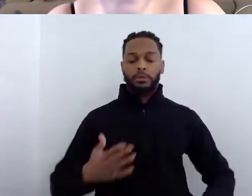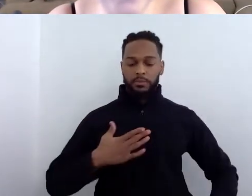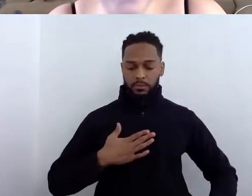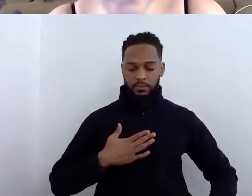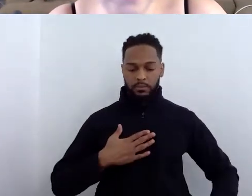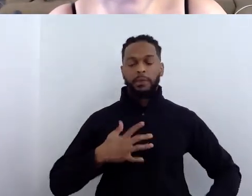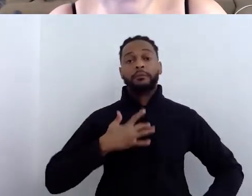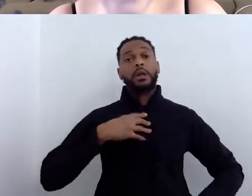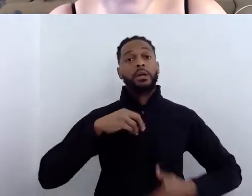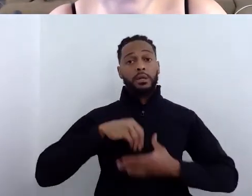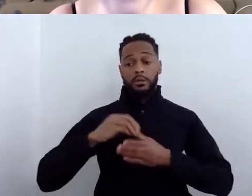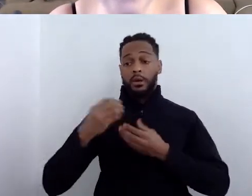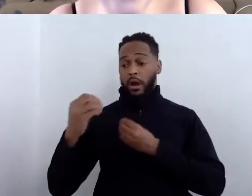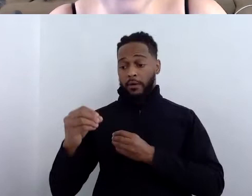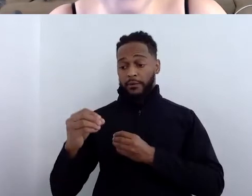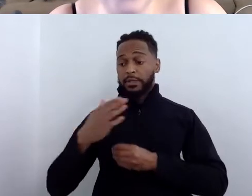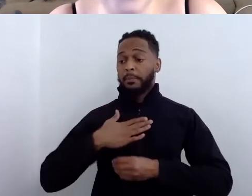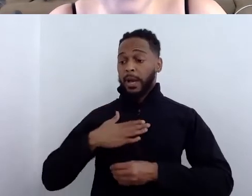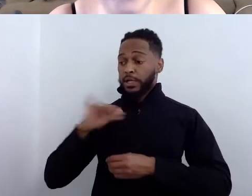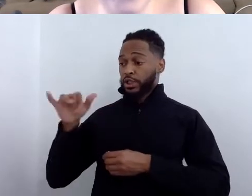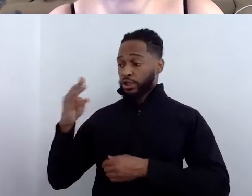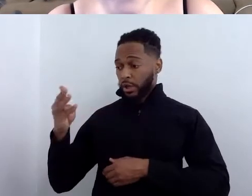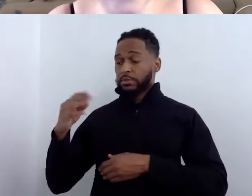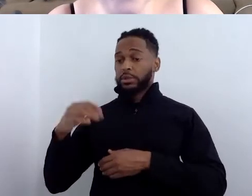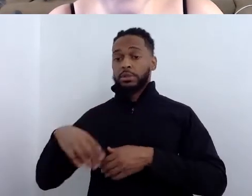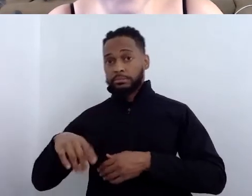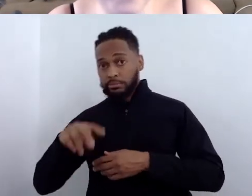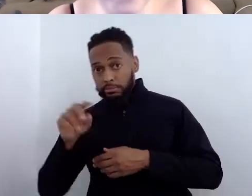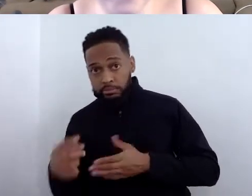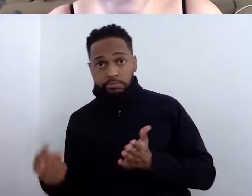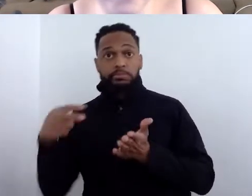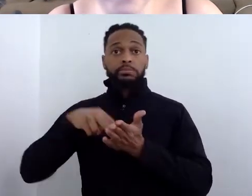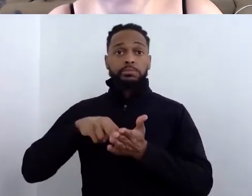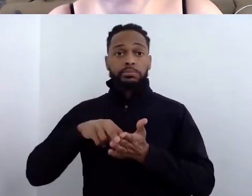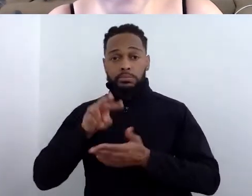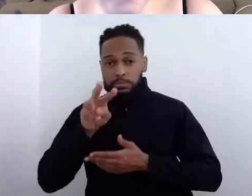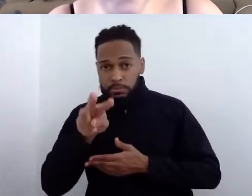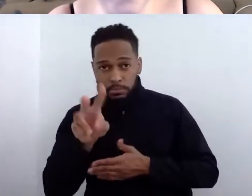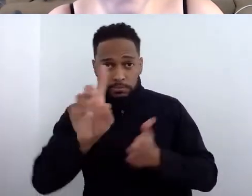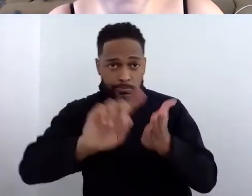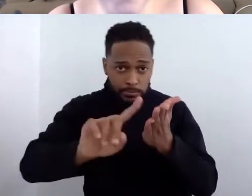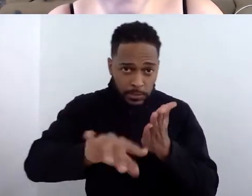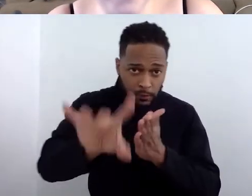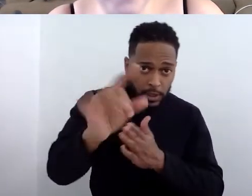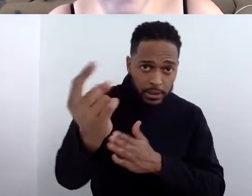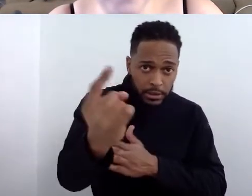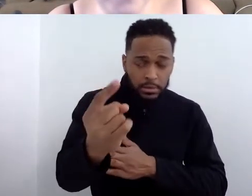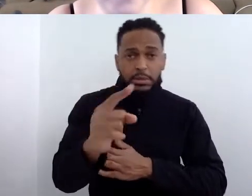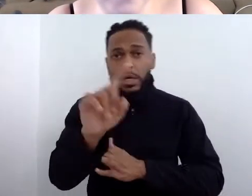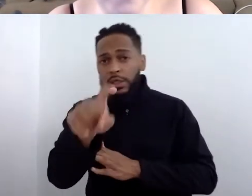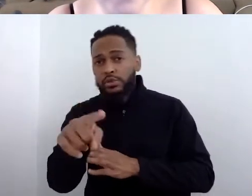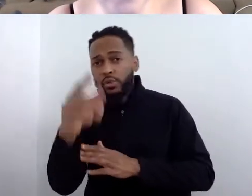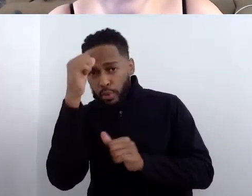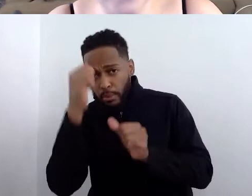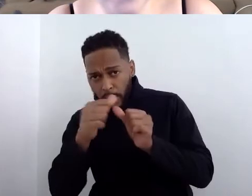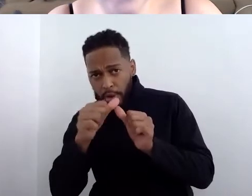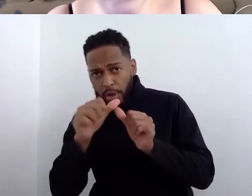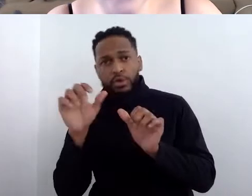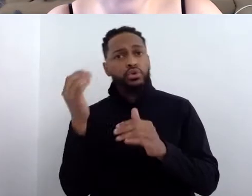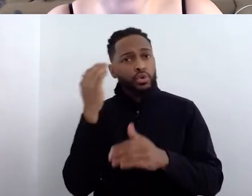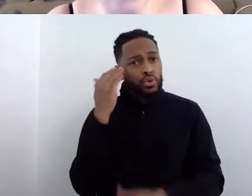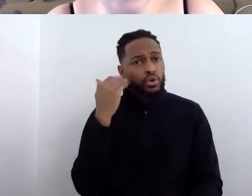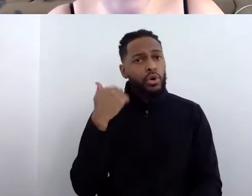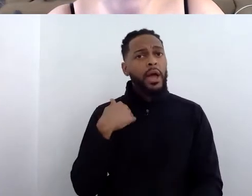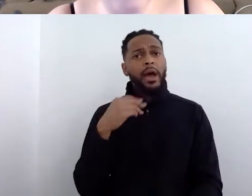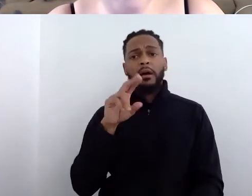get up, to look at you, to find things, and maybe things you're not even thinking about. Like, hey, do you remember, did you get your ultrasound or whatever that